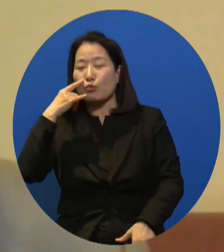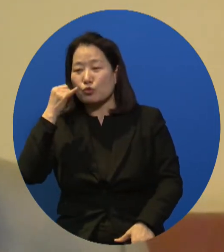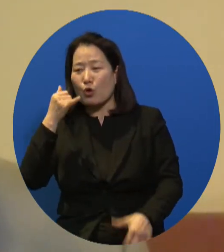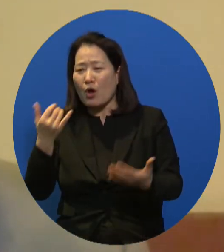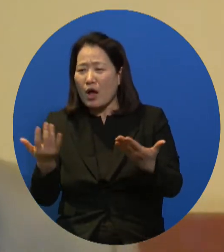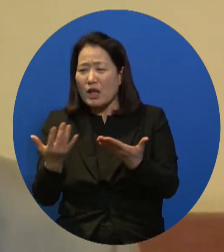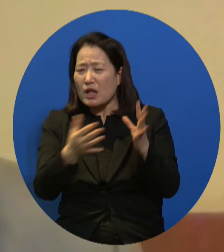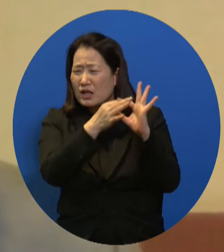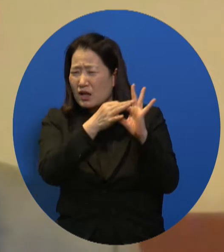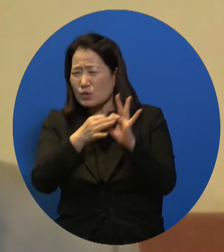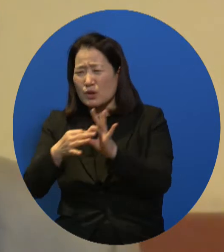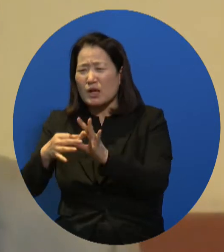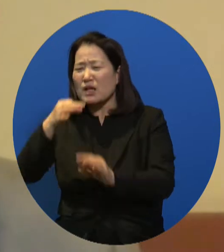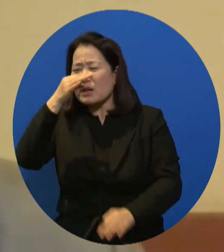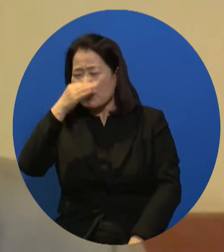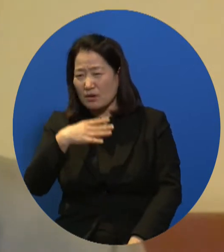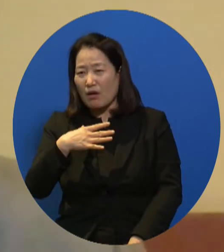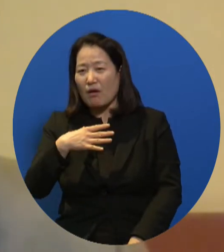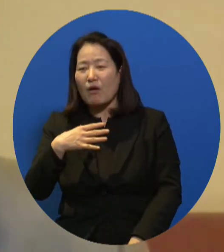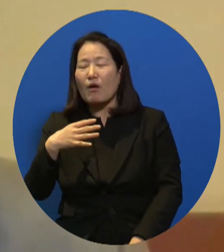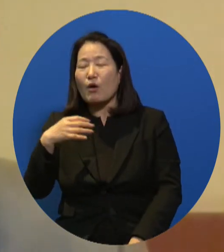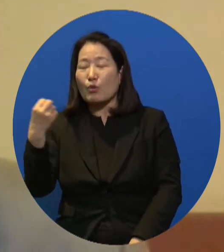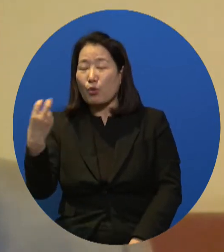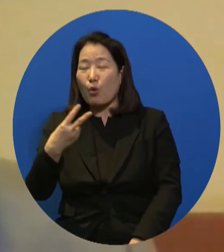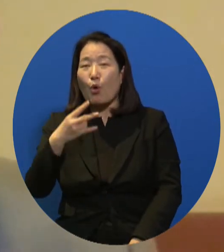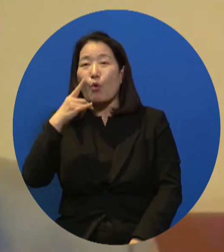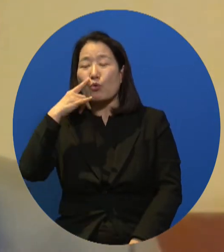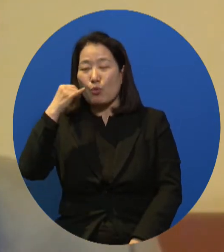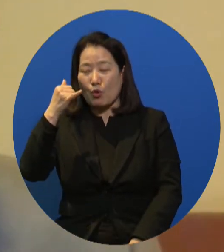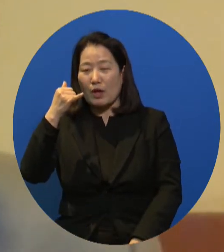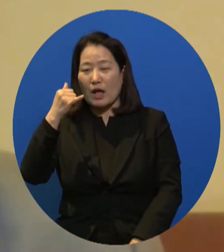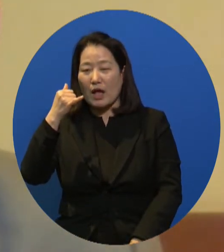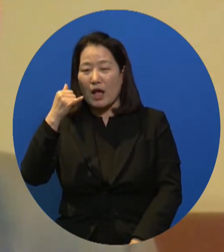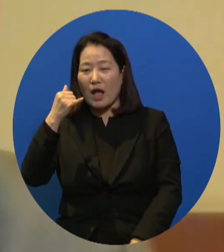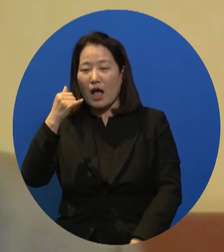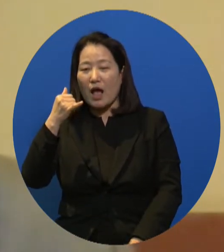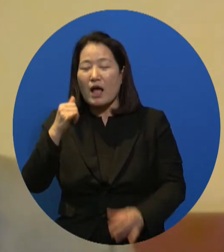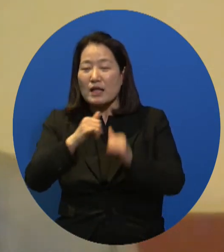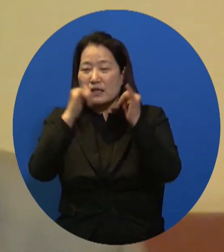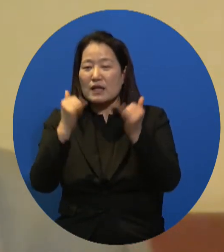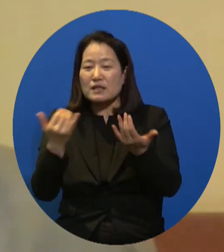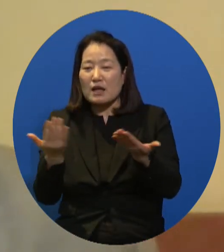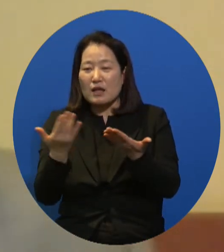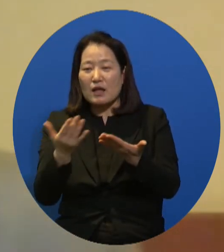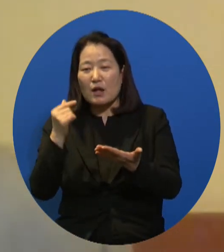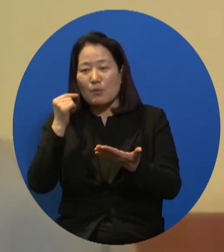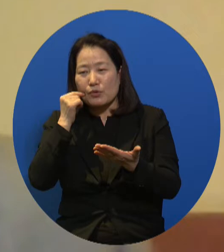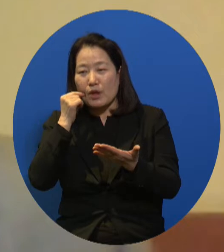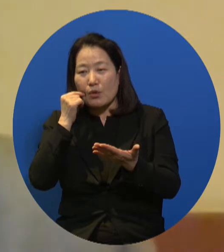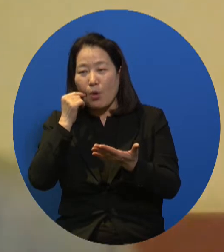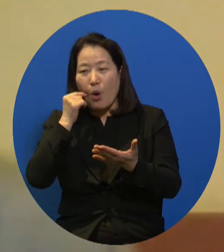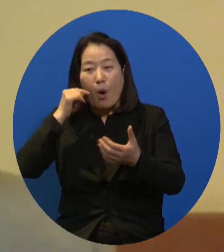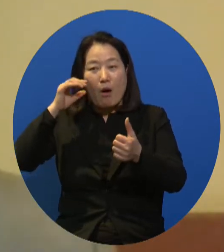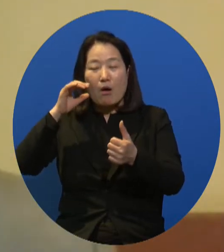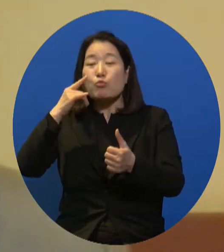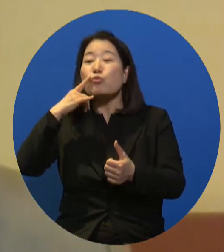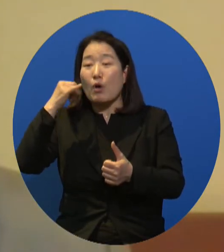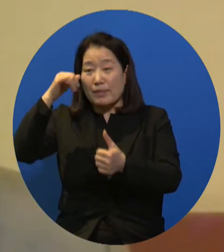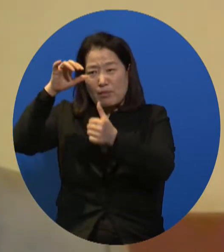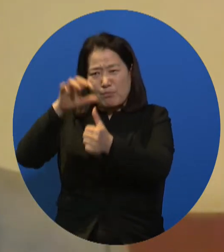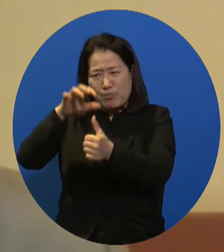neither willing nor able to support them. And I'm afraid this deep form of